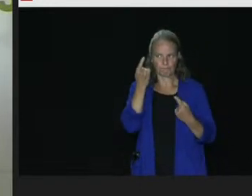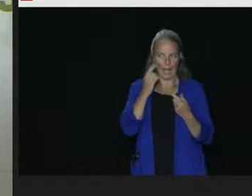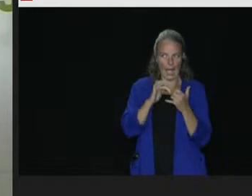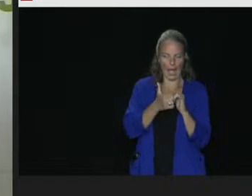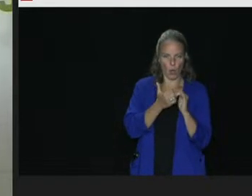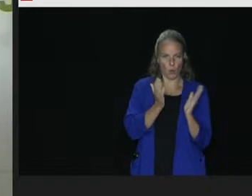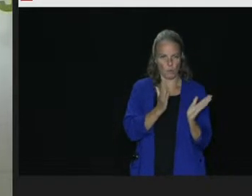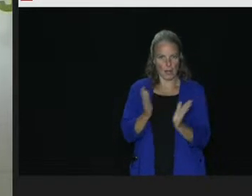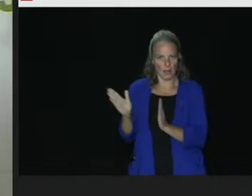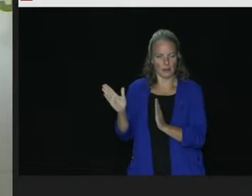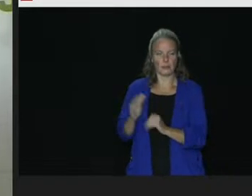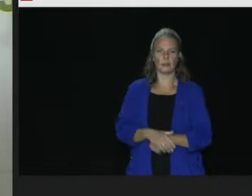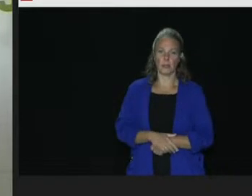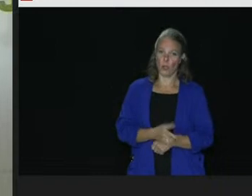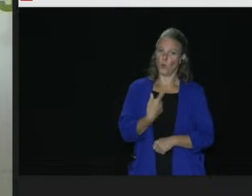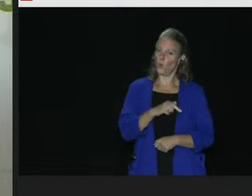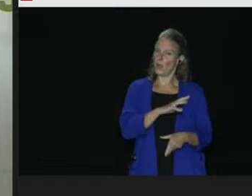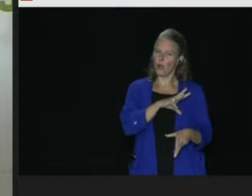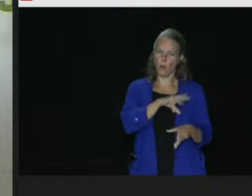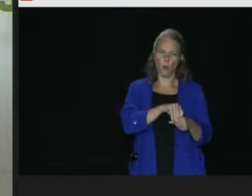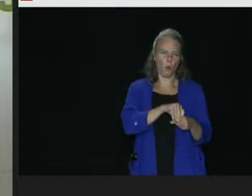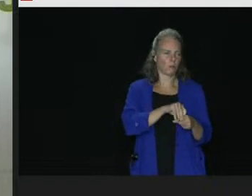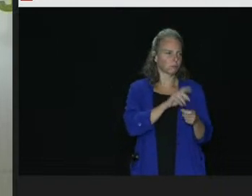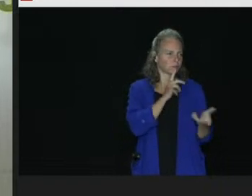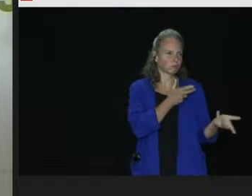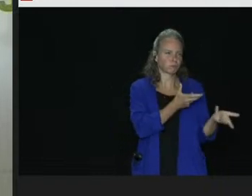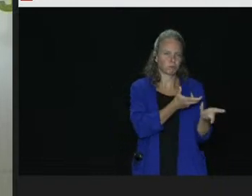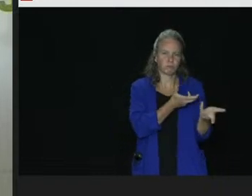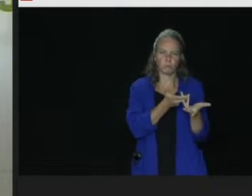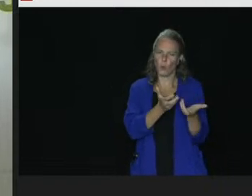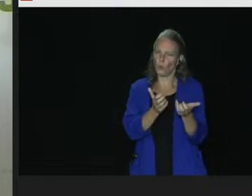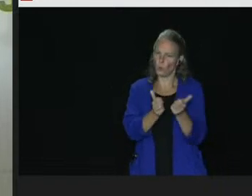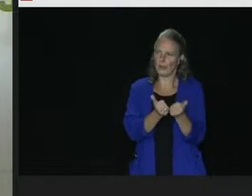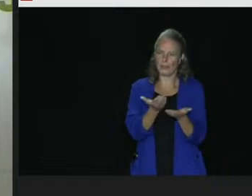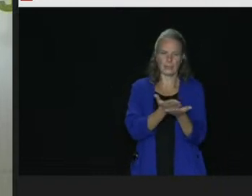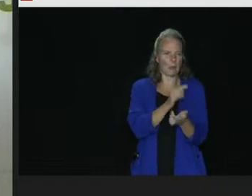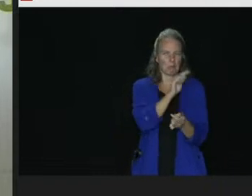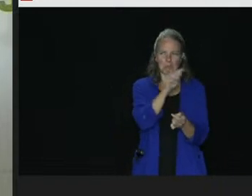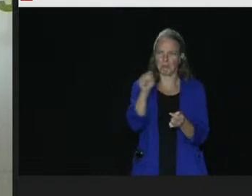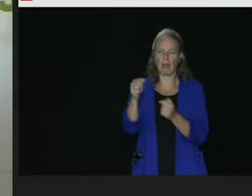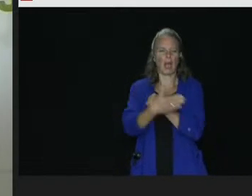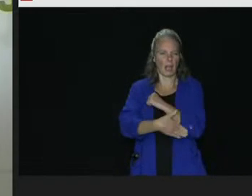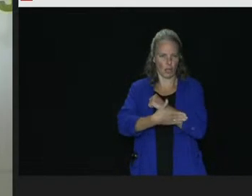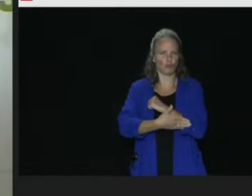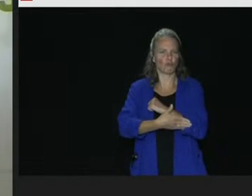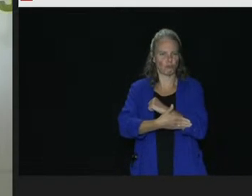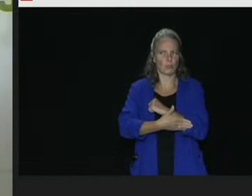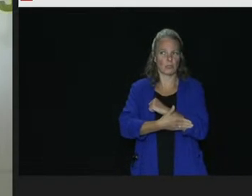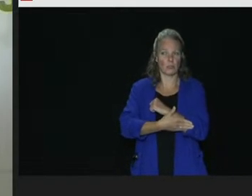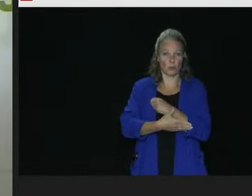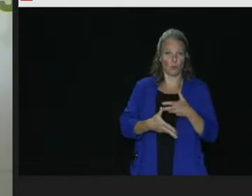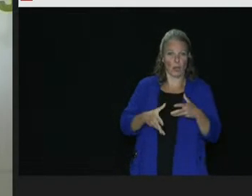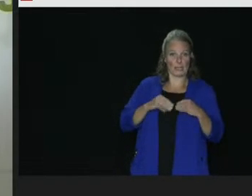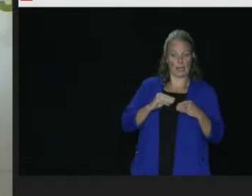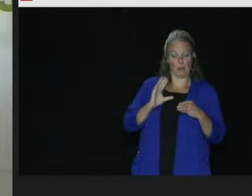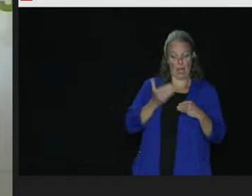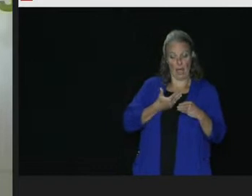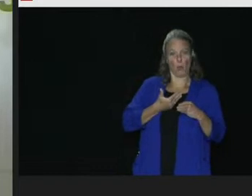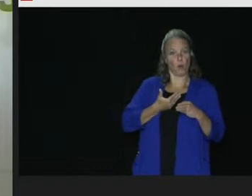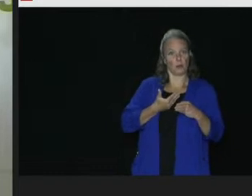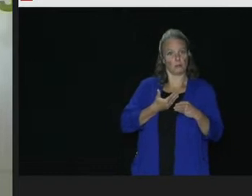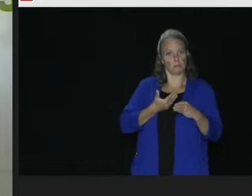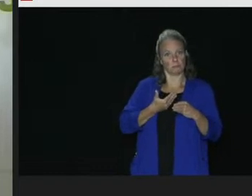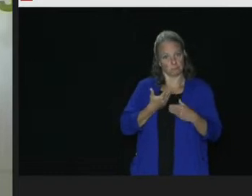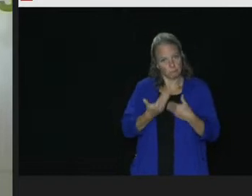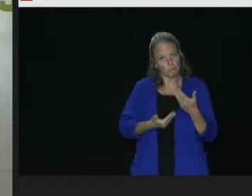in engaging key countries in accepting the schedules that we